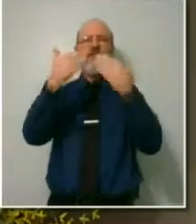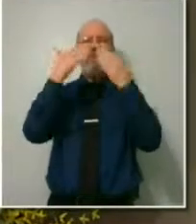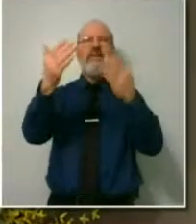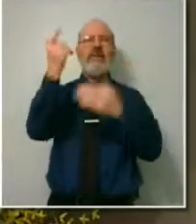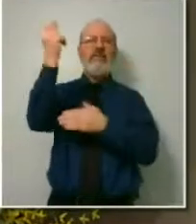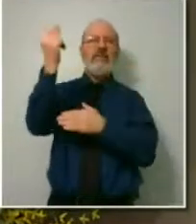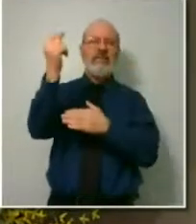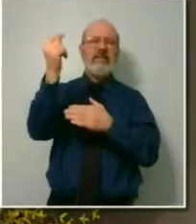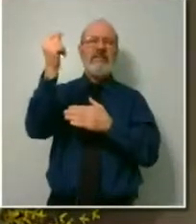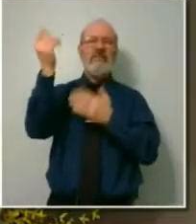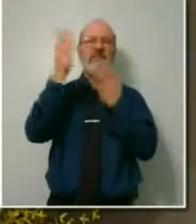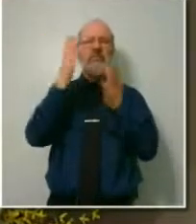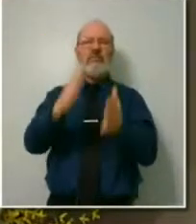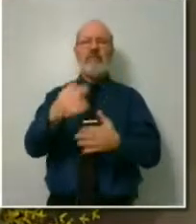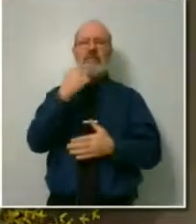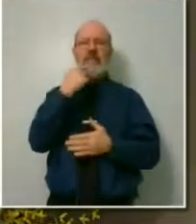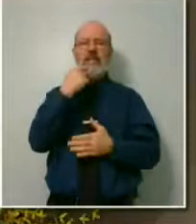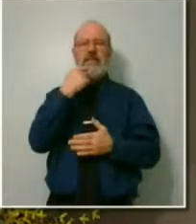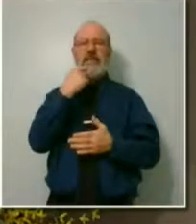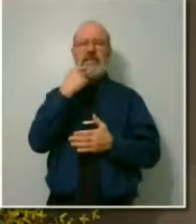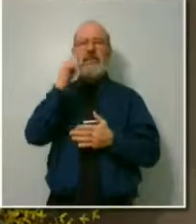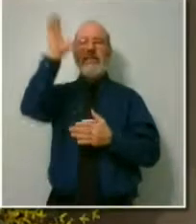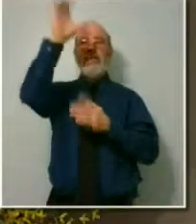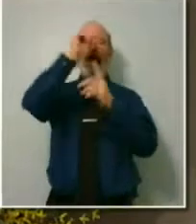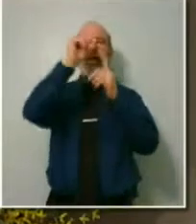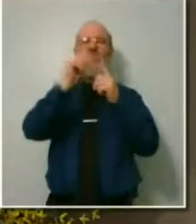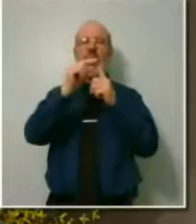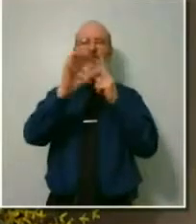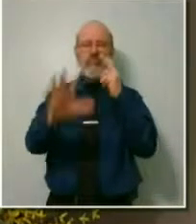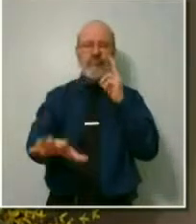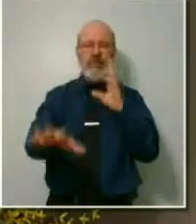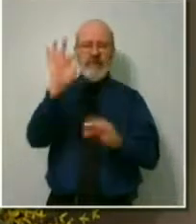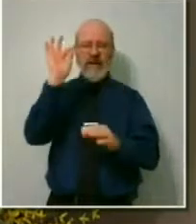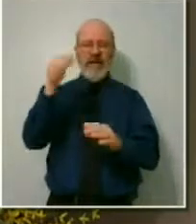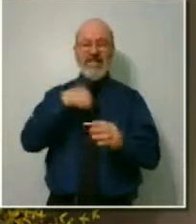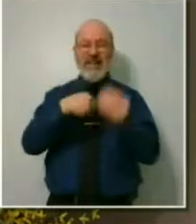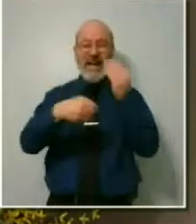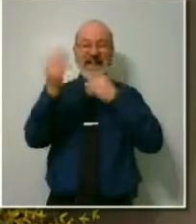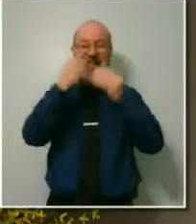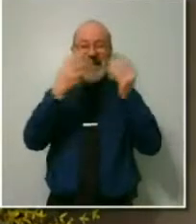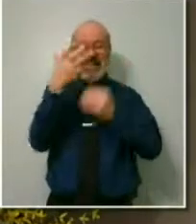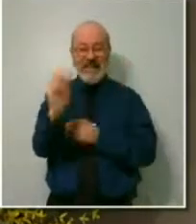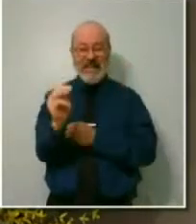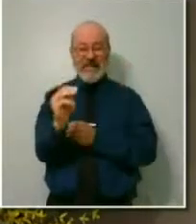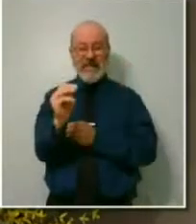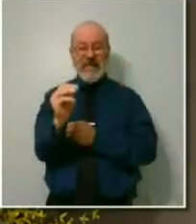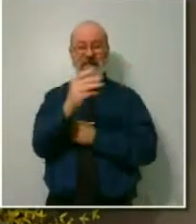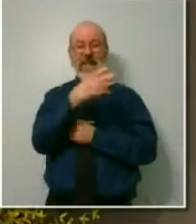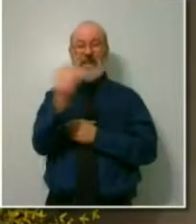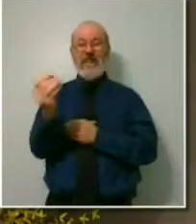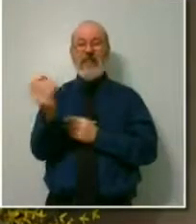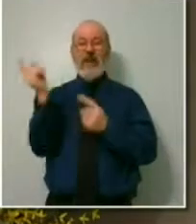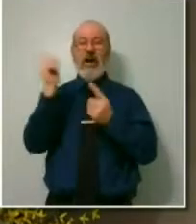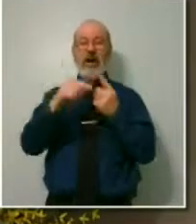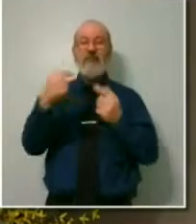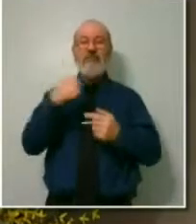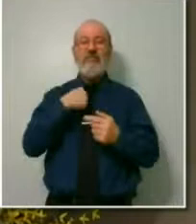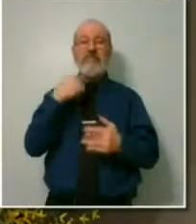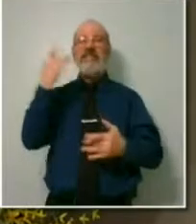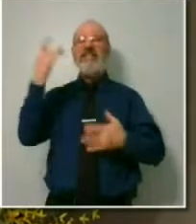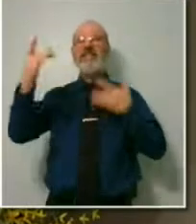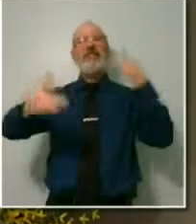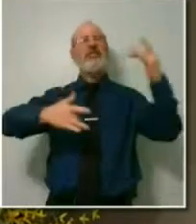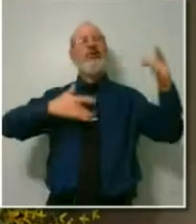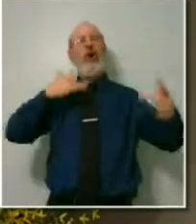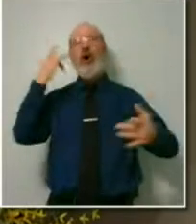your servant who said, "Thy words were found, and I did eat them, and they were unto me the joy